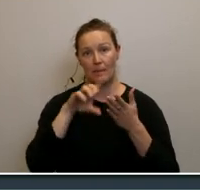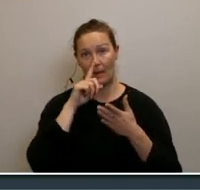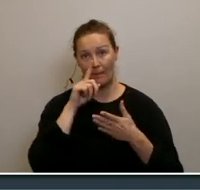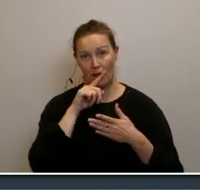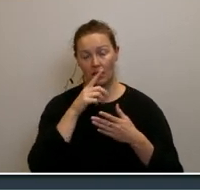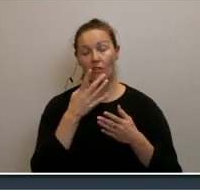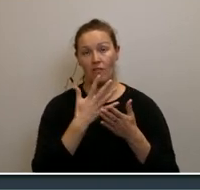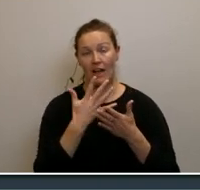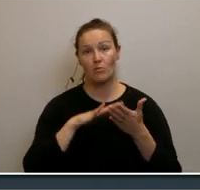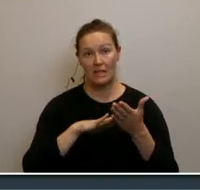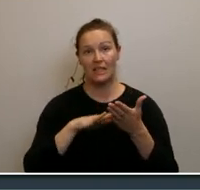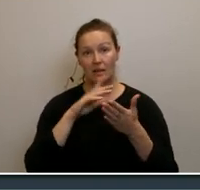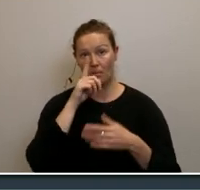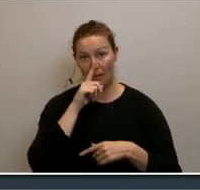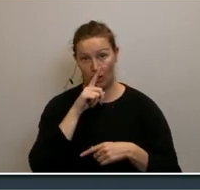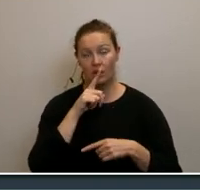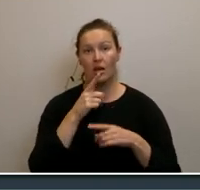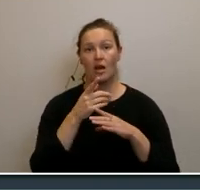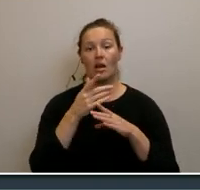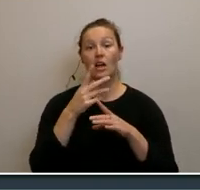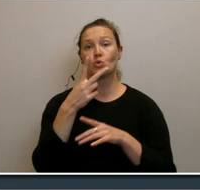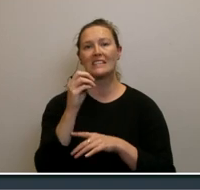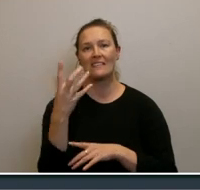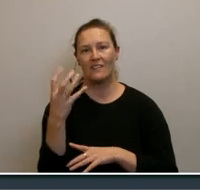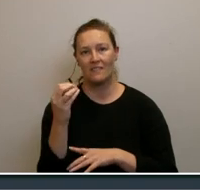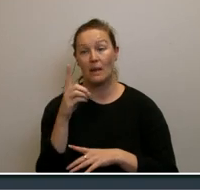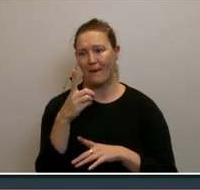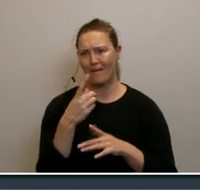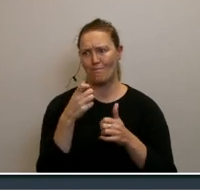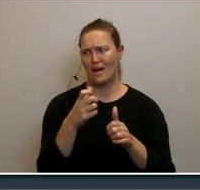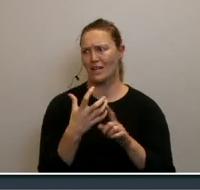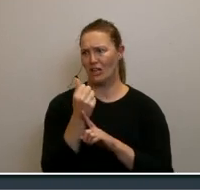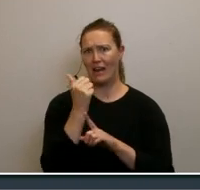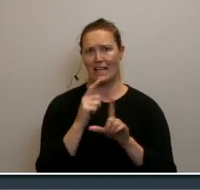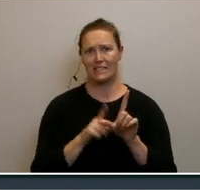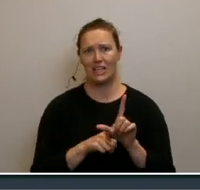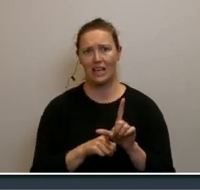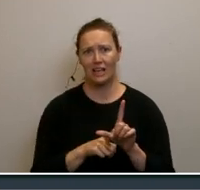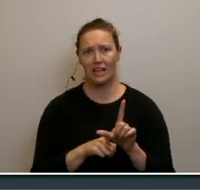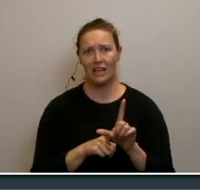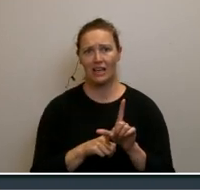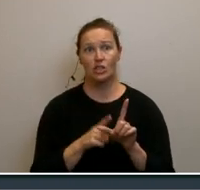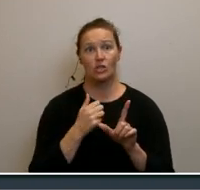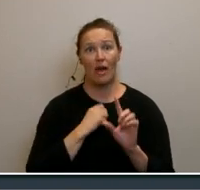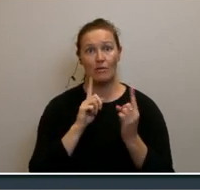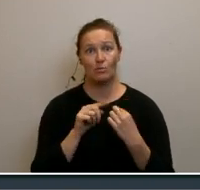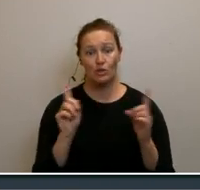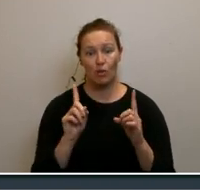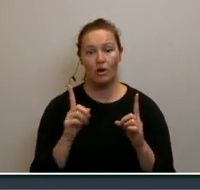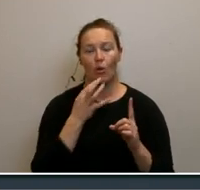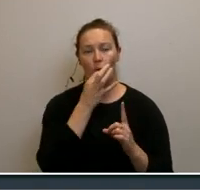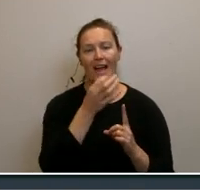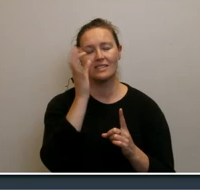we reached that figure last year. What's been our local response? In the face of these challenges, we ask that the council